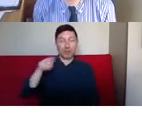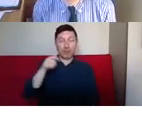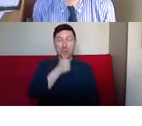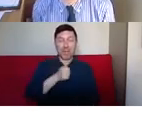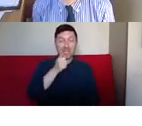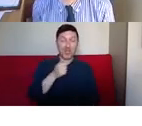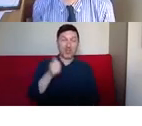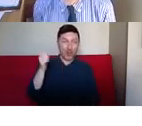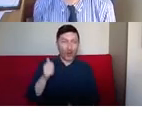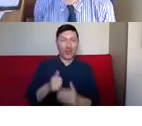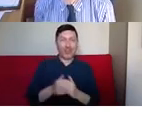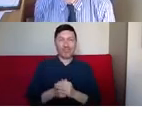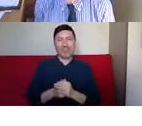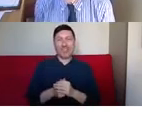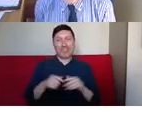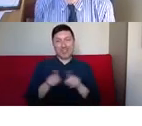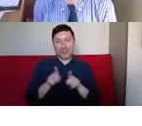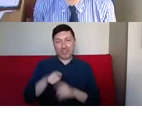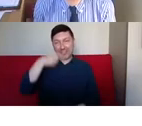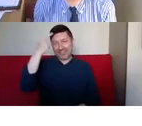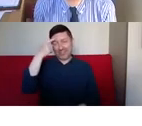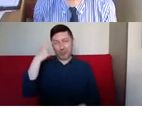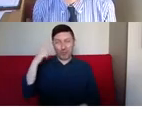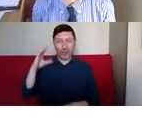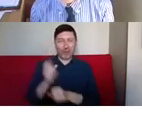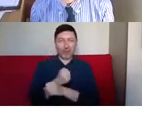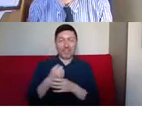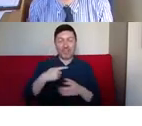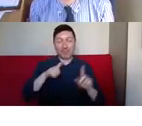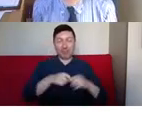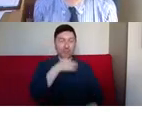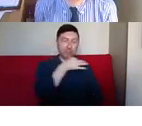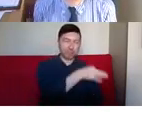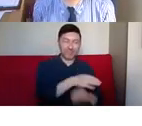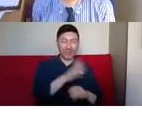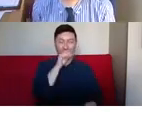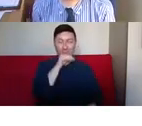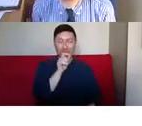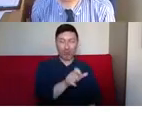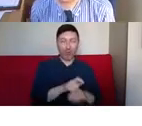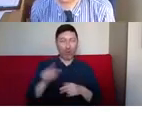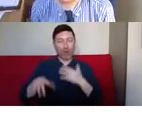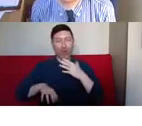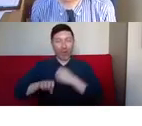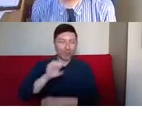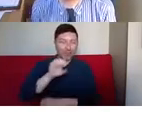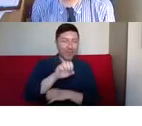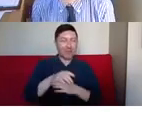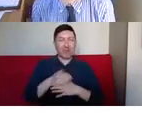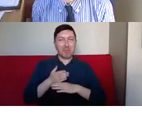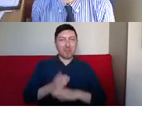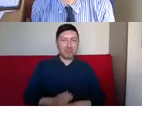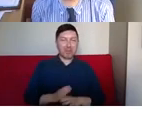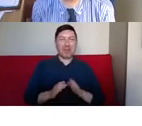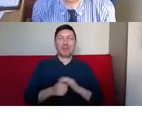Sometimes maybe we talk too fast. Sometimes we forget a word or whatever. They're always behind us in a very